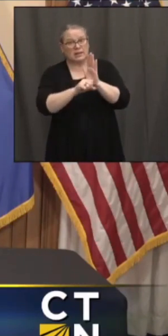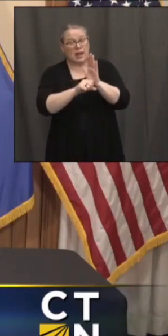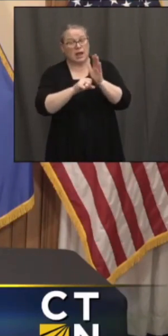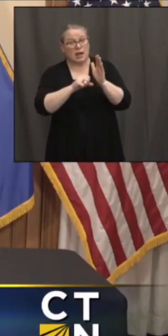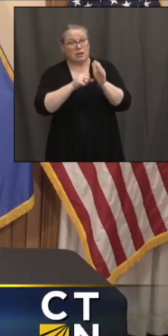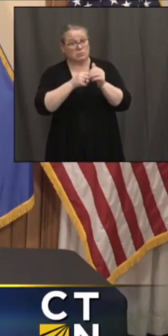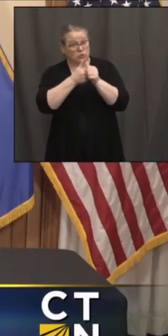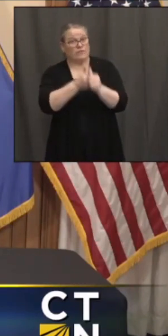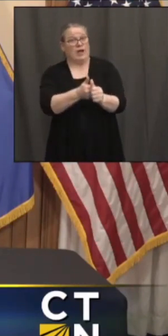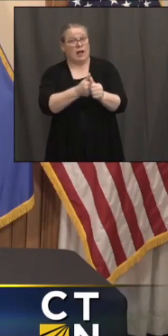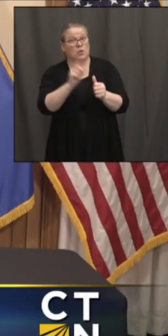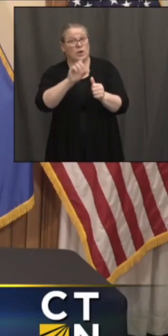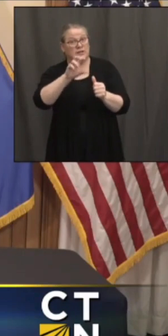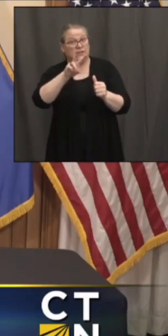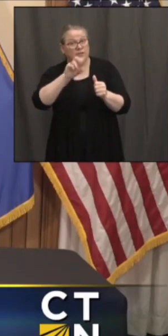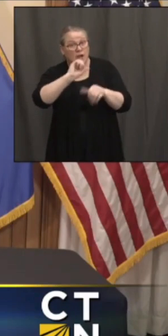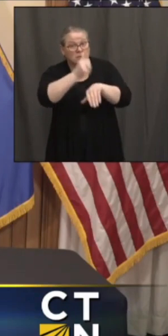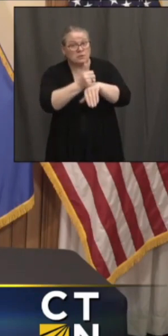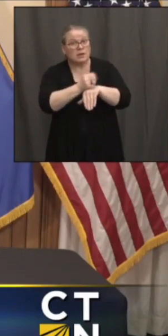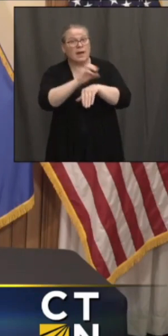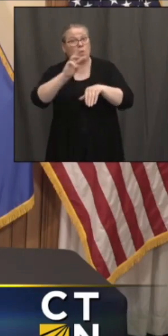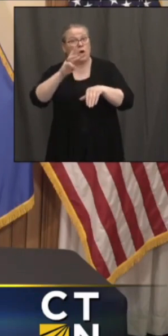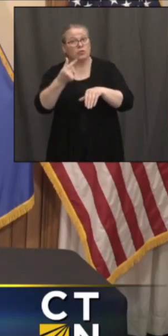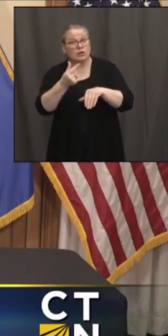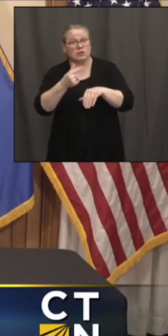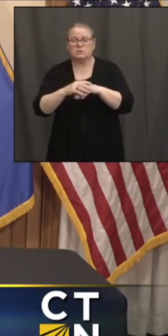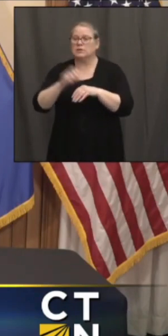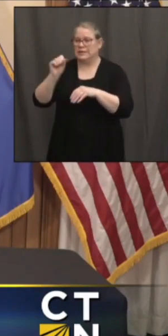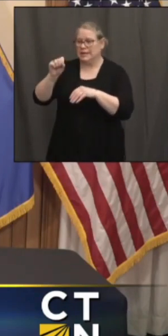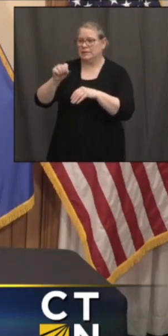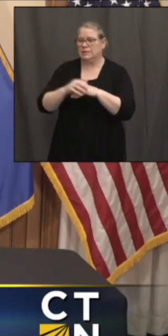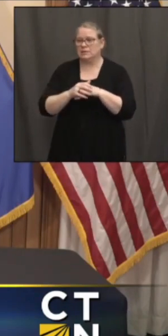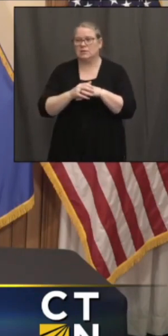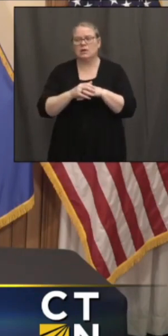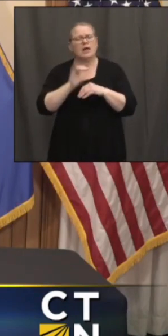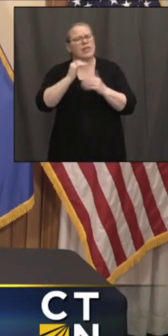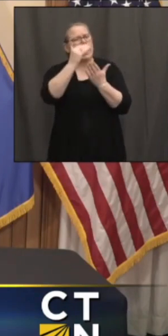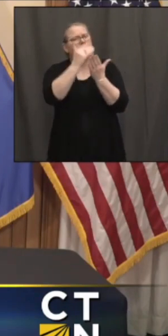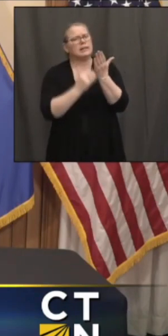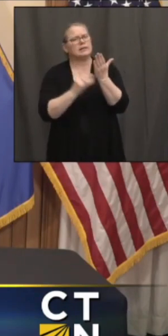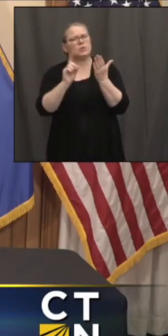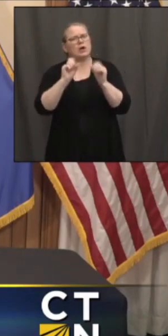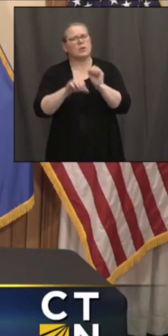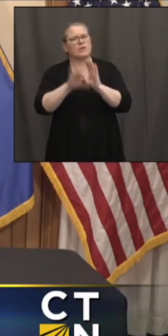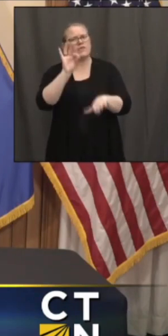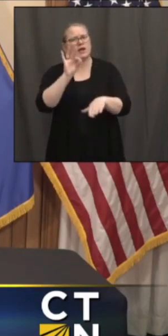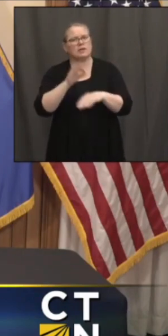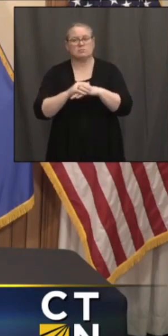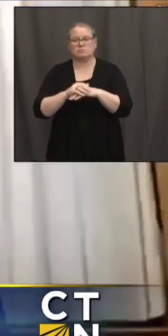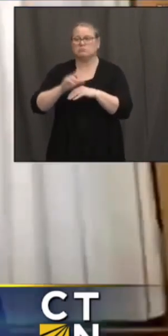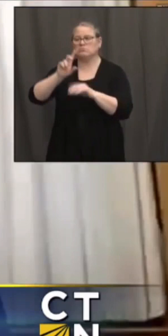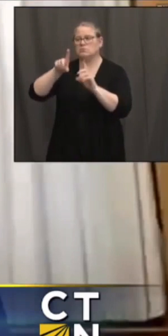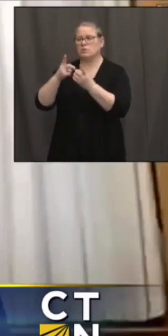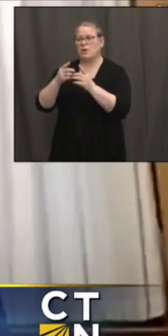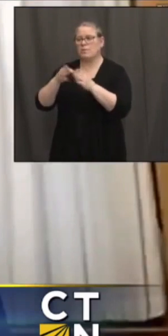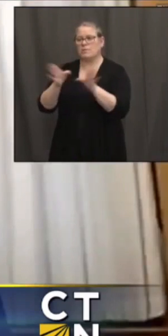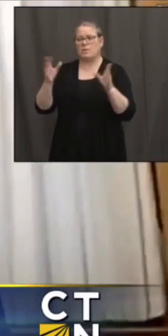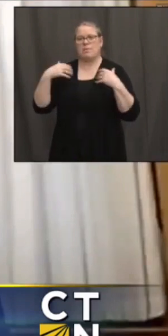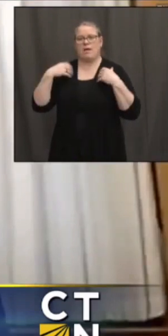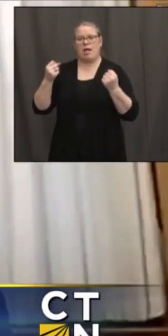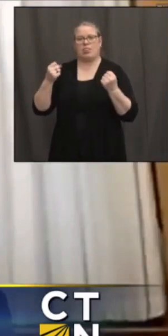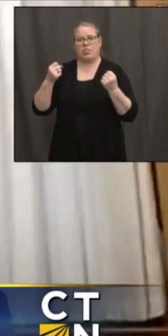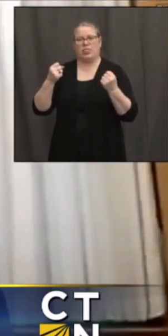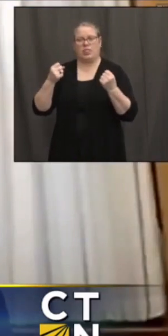Yes, it is. And where can we find that list? Department of Public Health is in